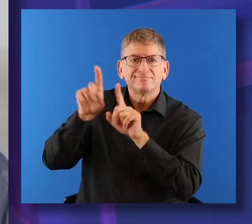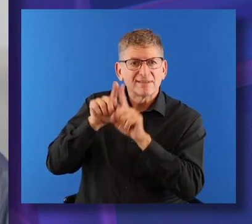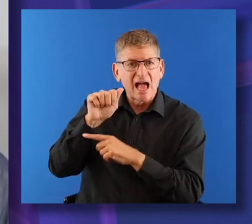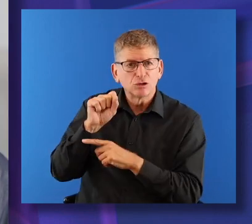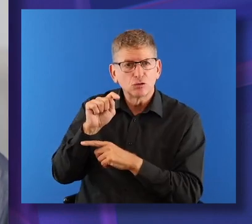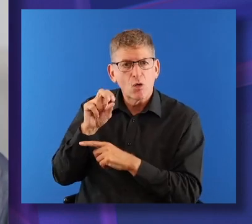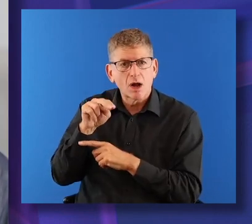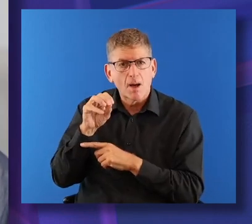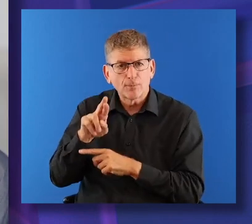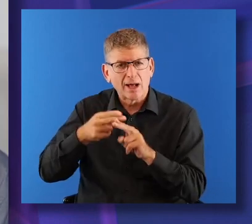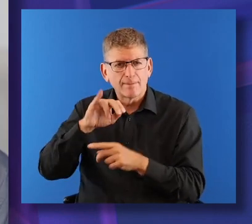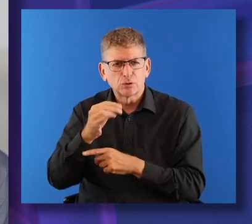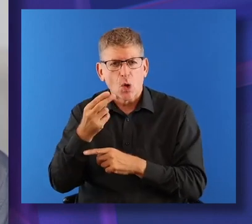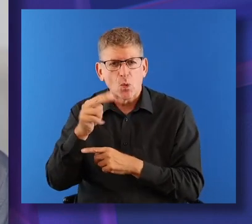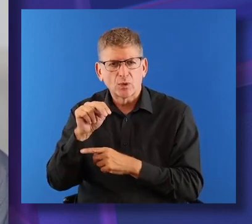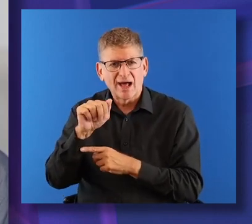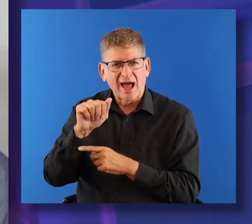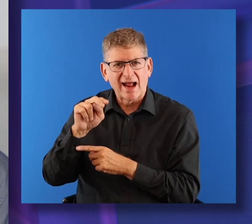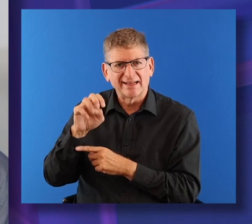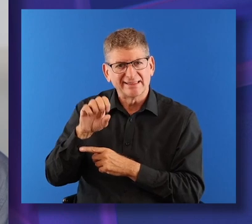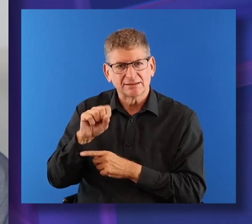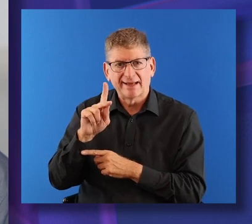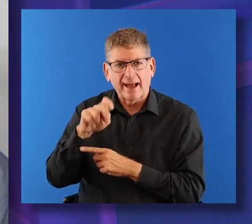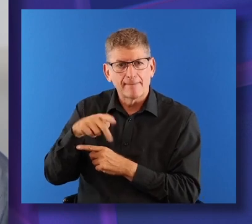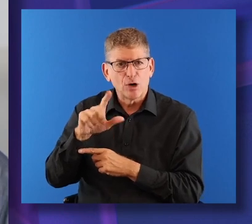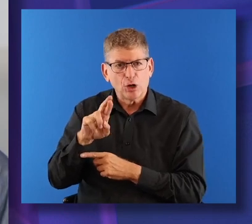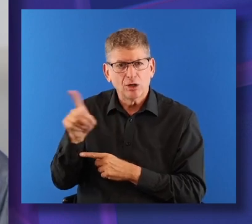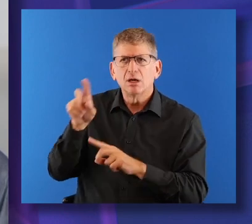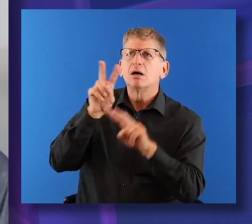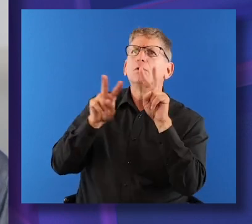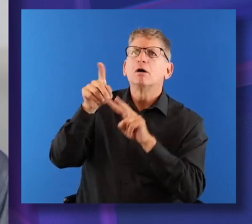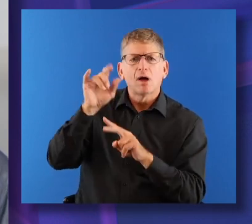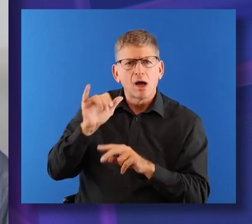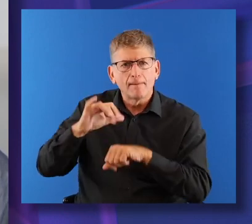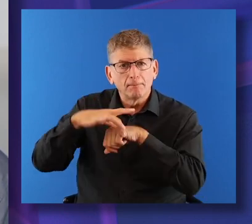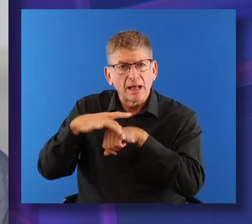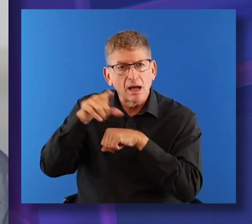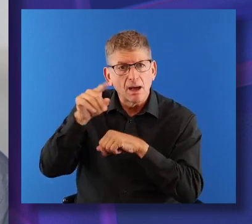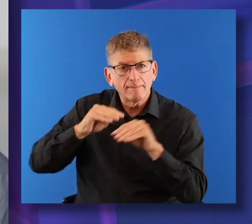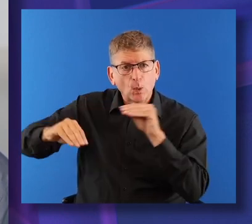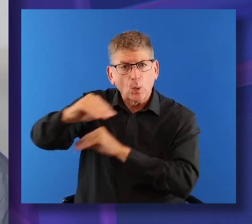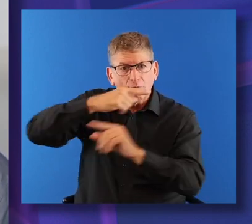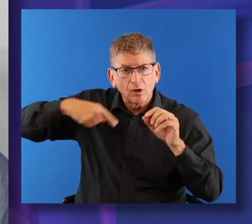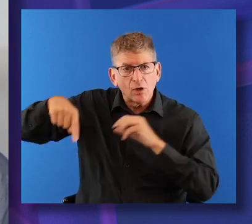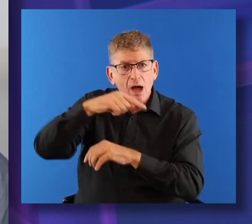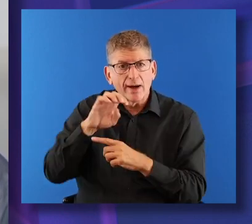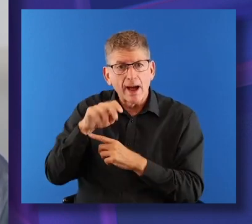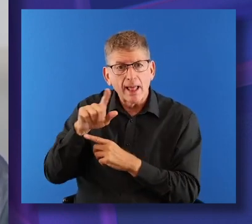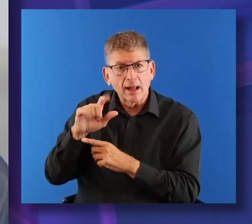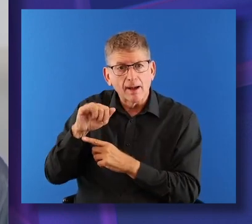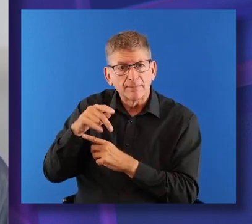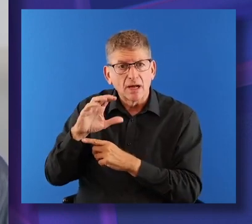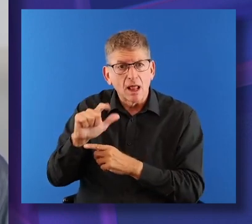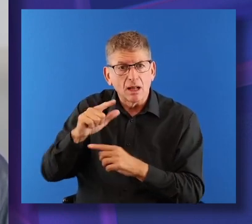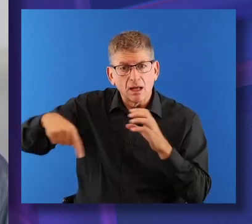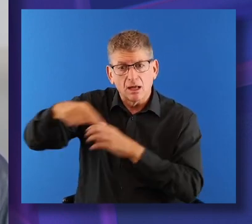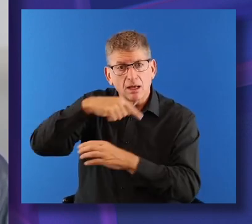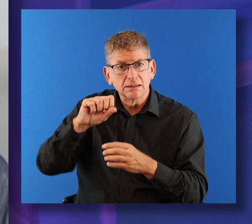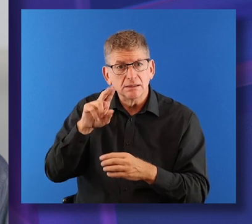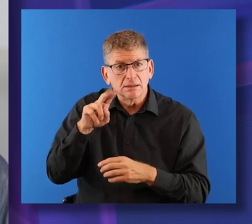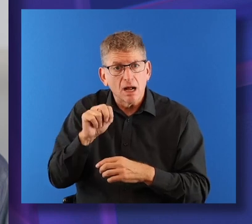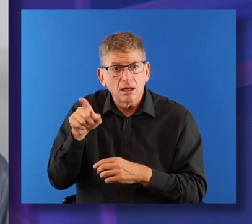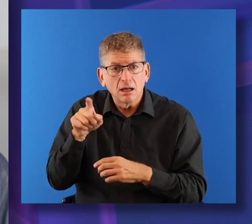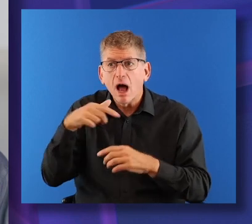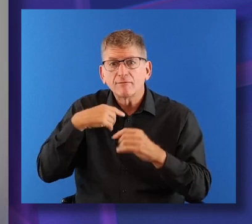moves along its elliptical orbit around the Sun, the line joining the planet to the Sun sweeps out equal areas during equal intervals of